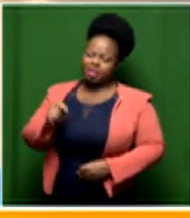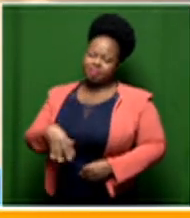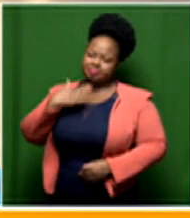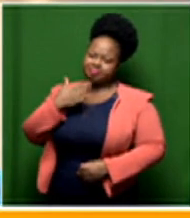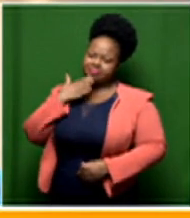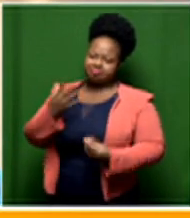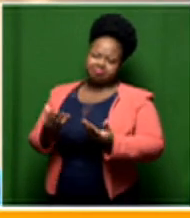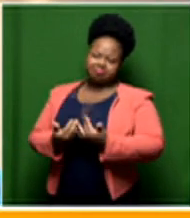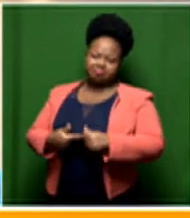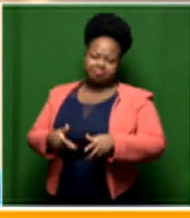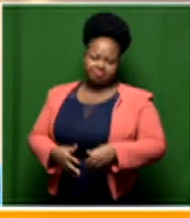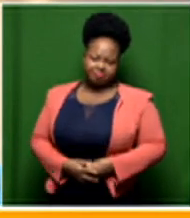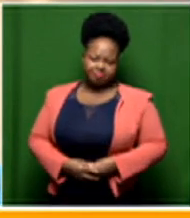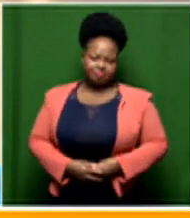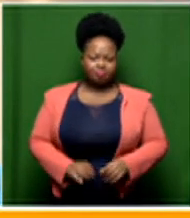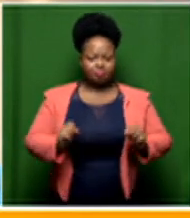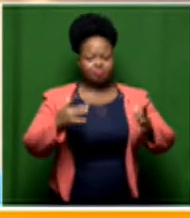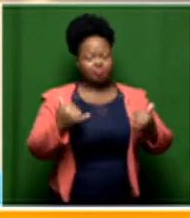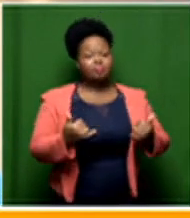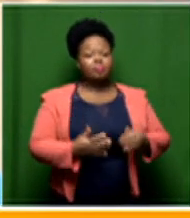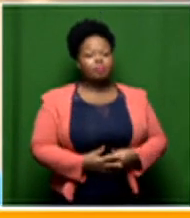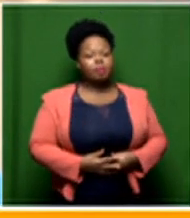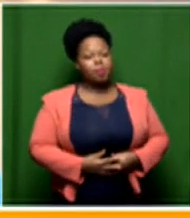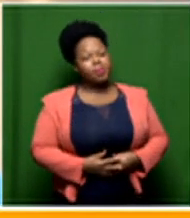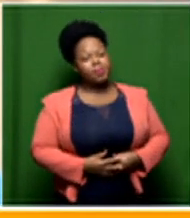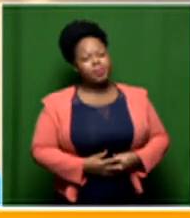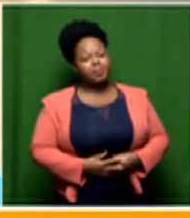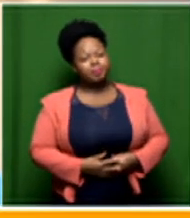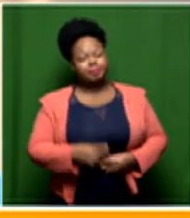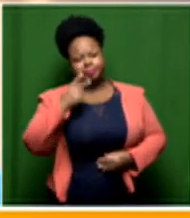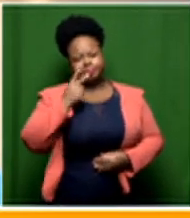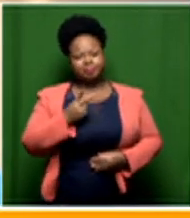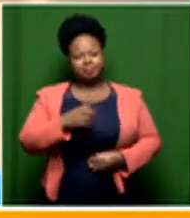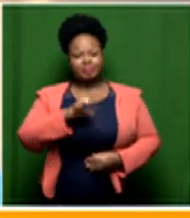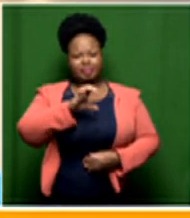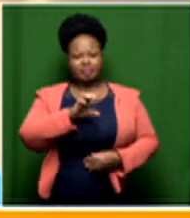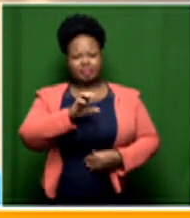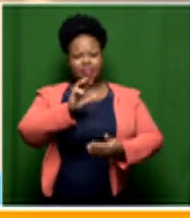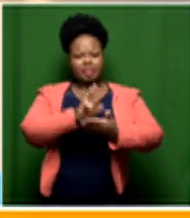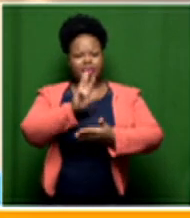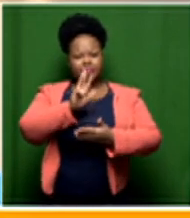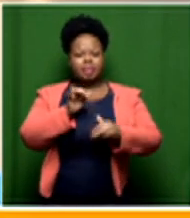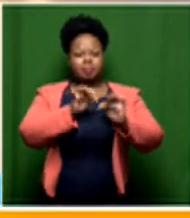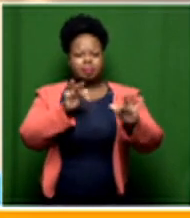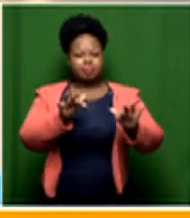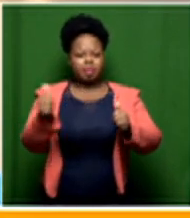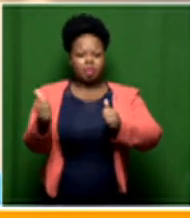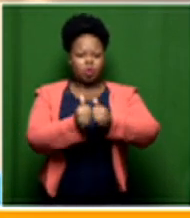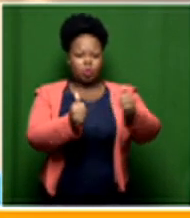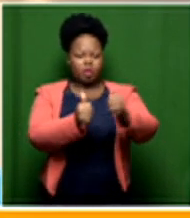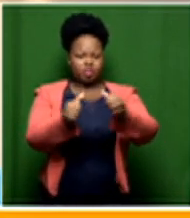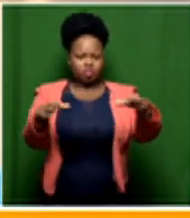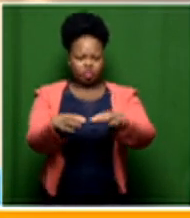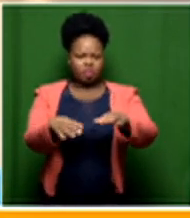me. All right, so let's have a look at the C19 People's Coalition and the